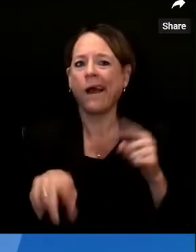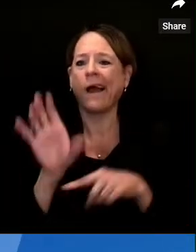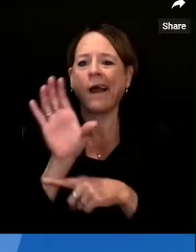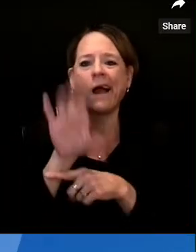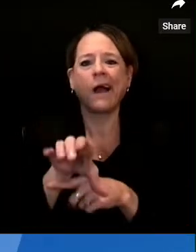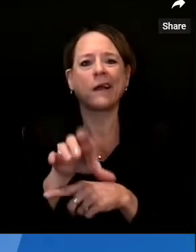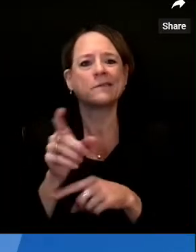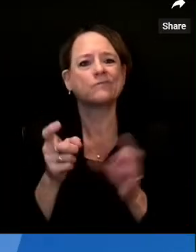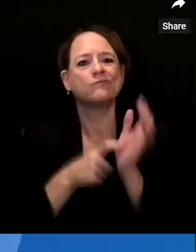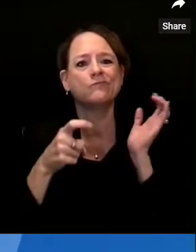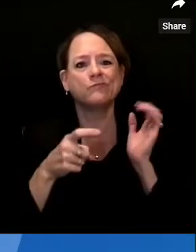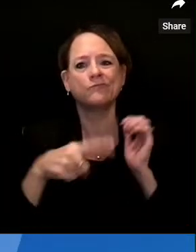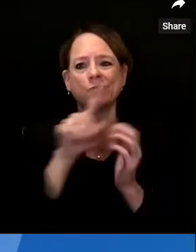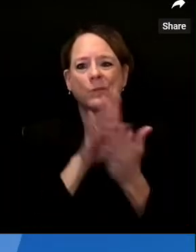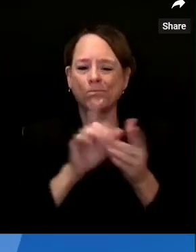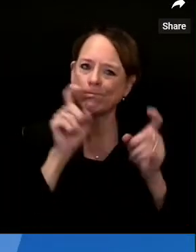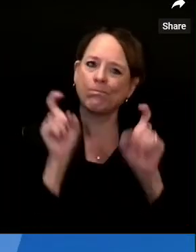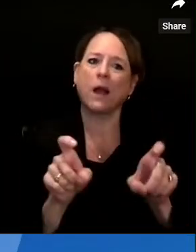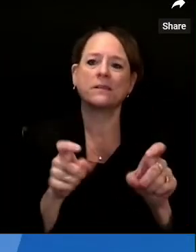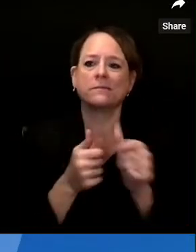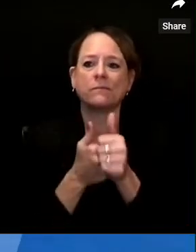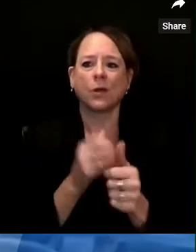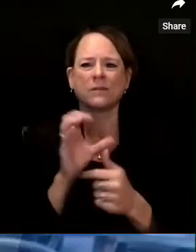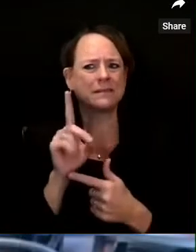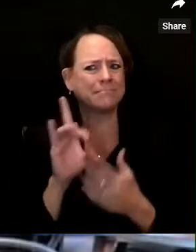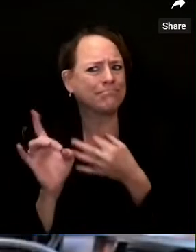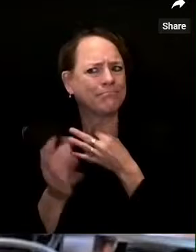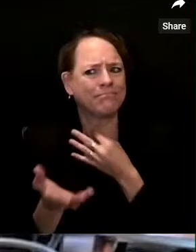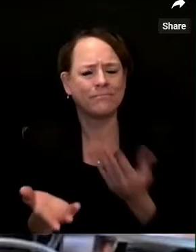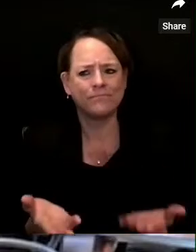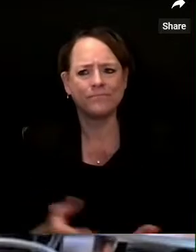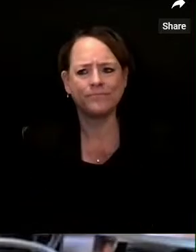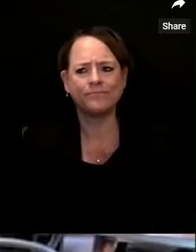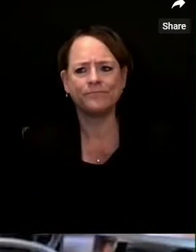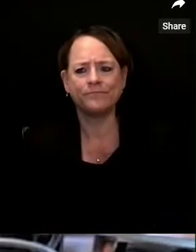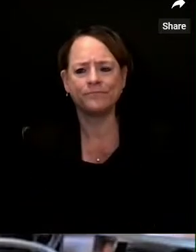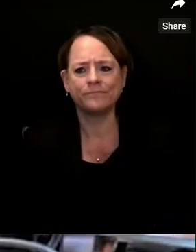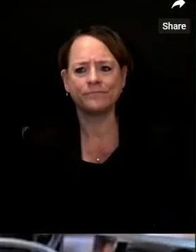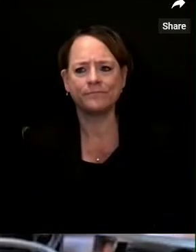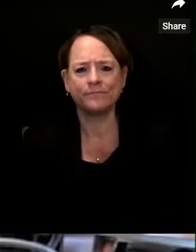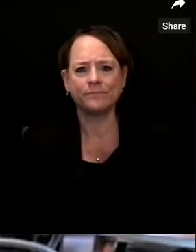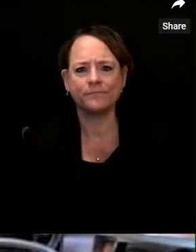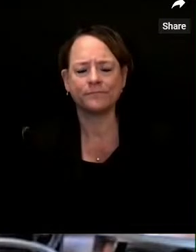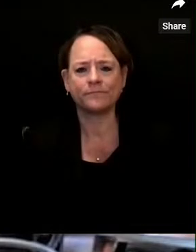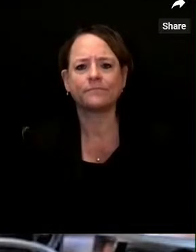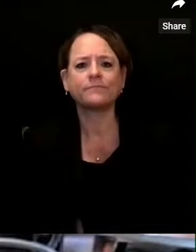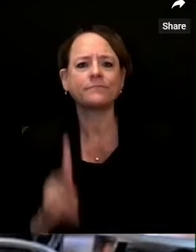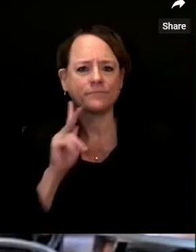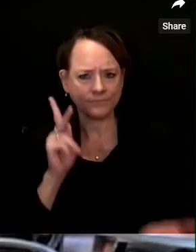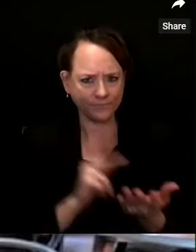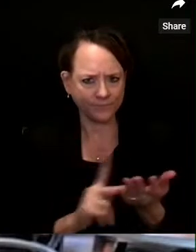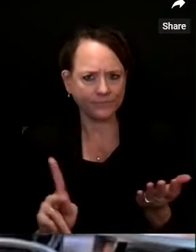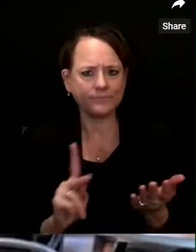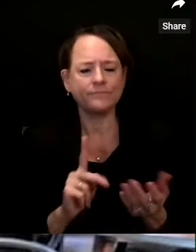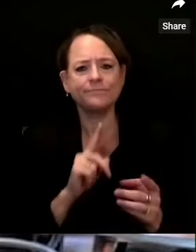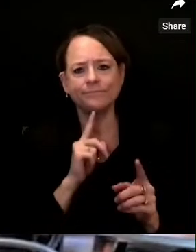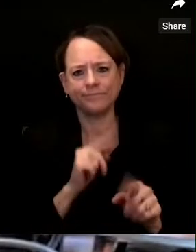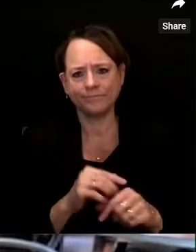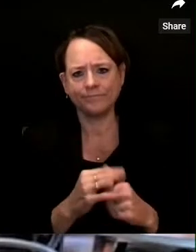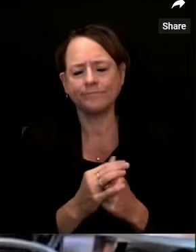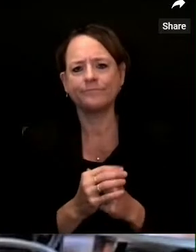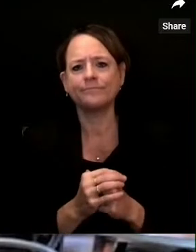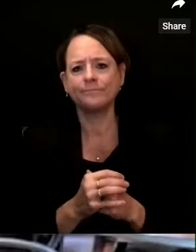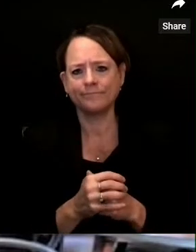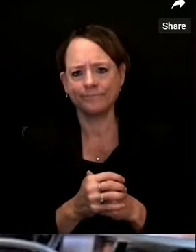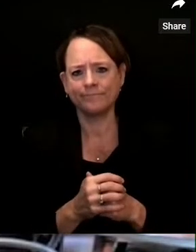So certainly it's the case that, you know, we do have some restrictions on state authority given the Supreme Court